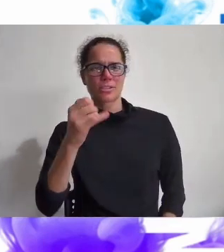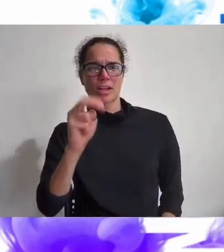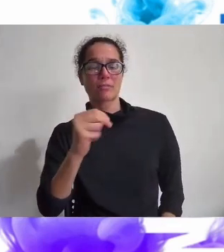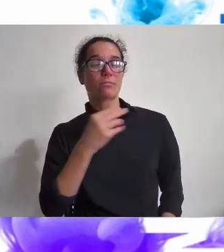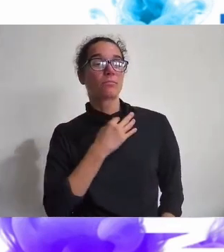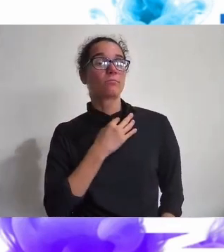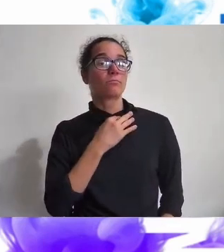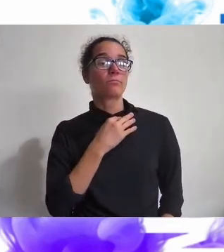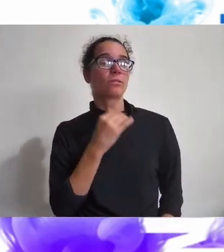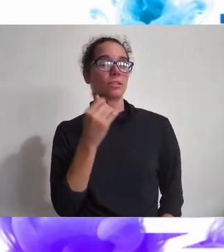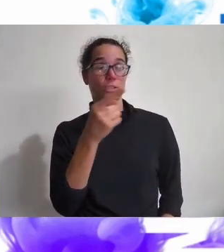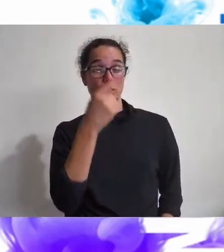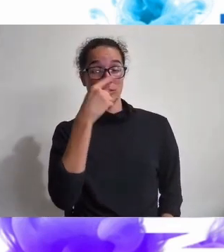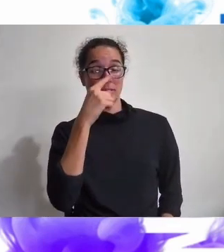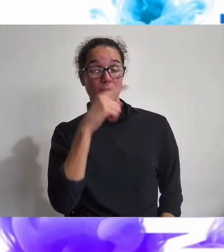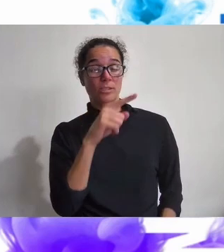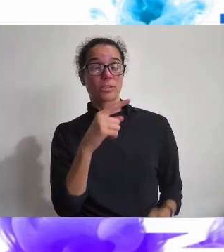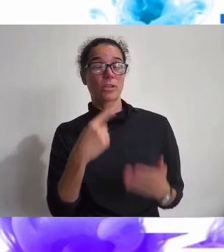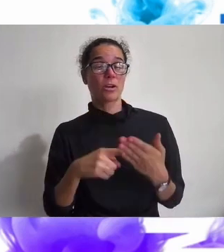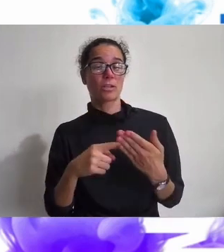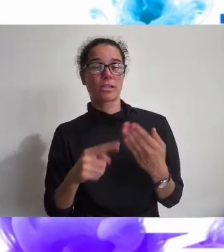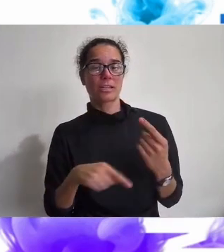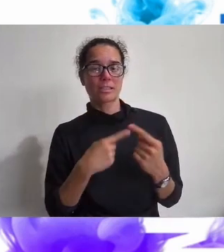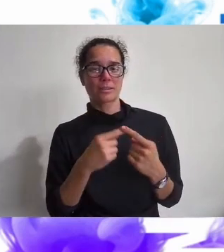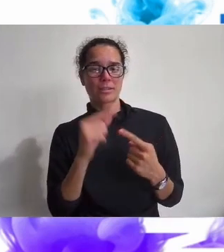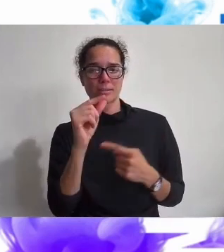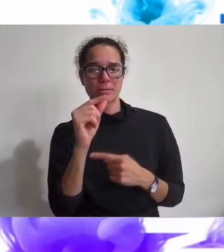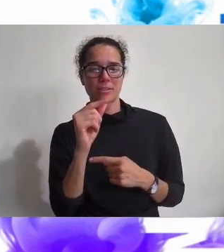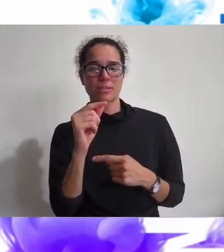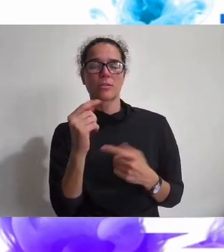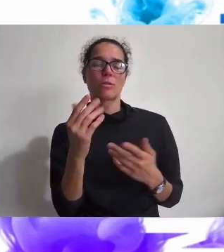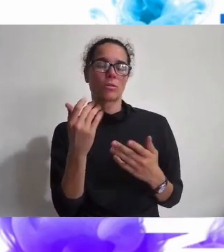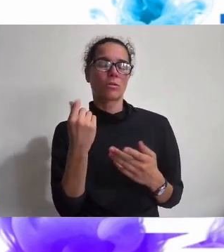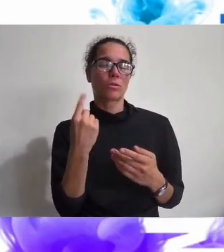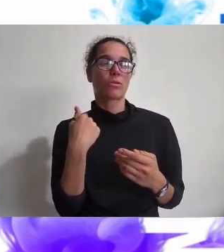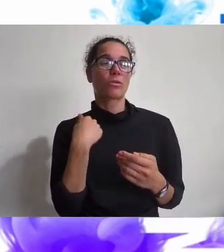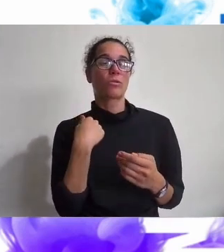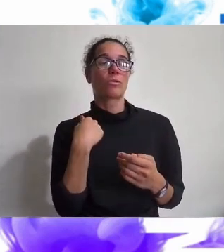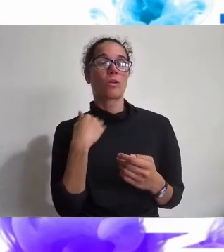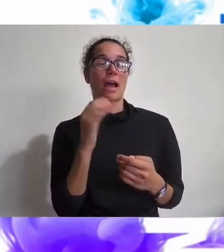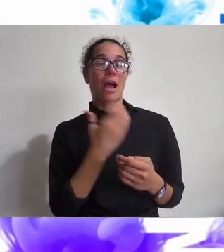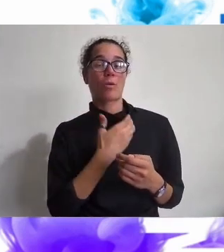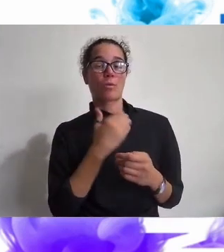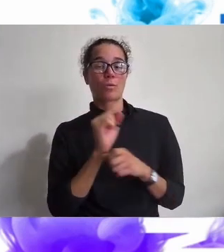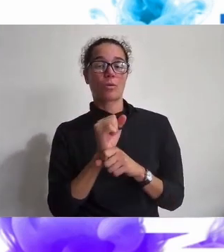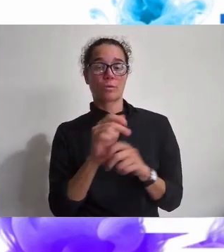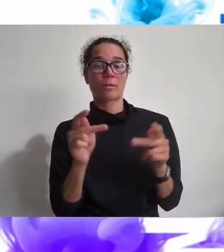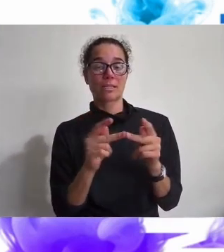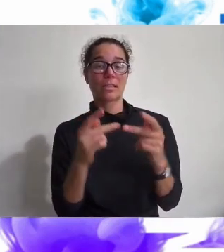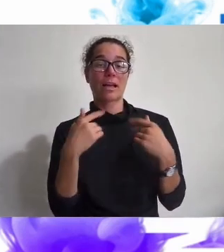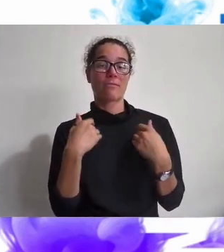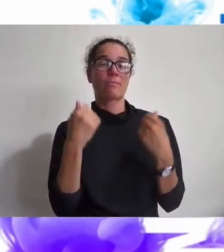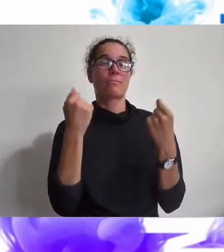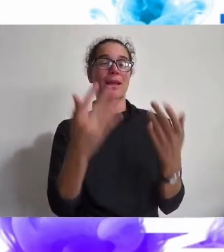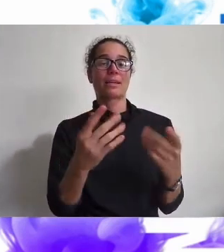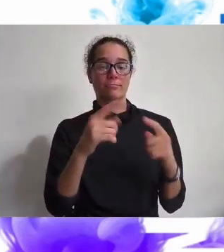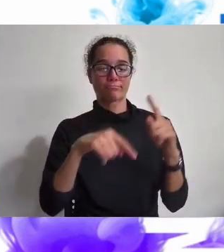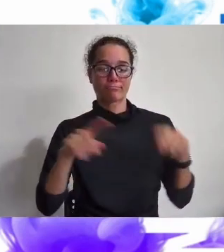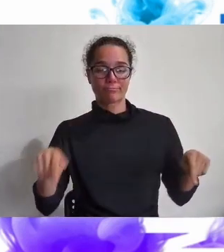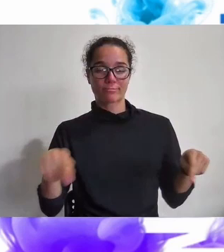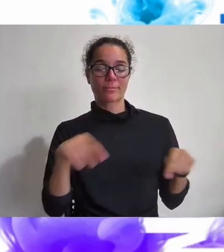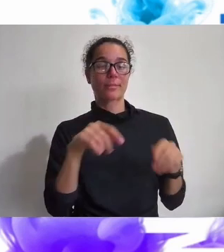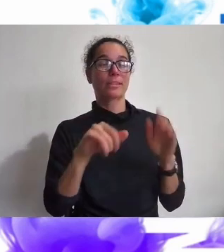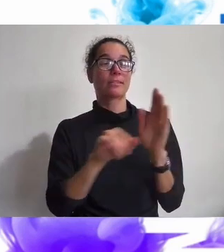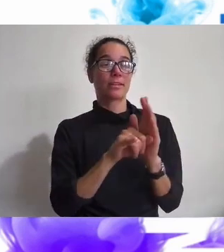about, so we know that our workplaces have a lot of individuals with multiple dimensions of identity. I talk